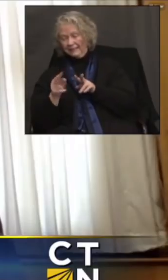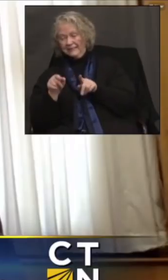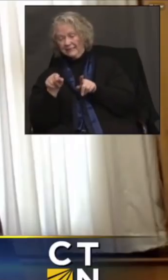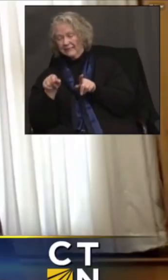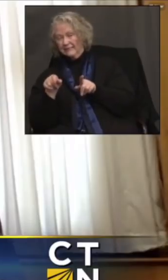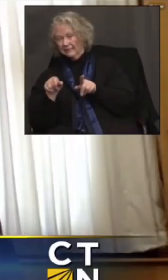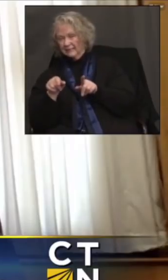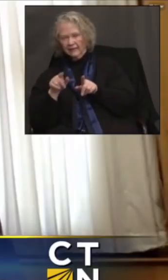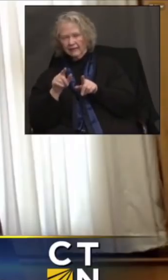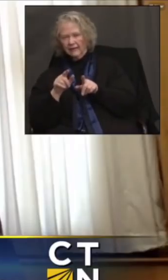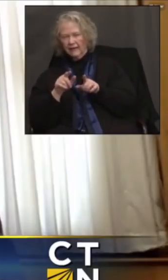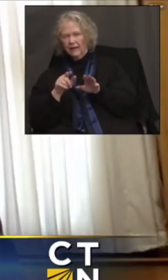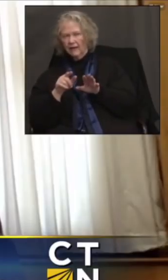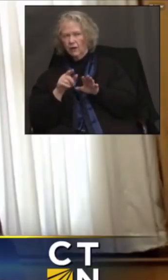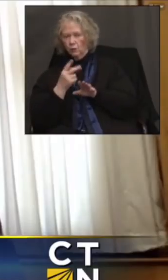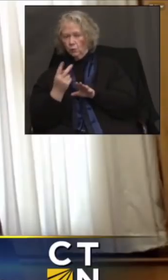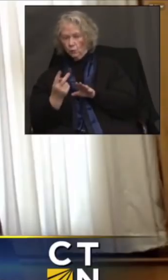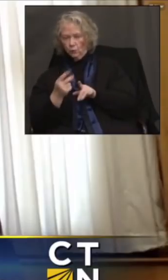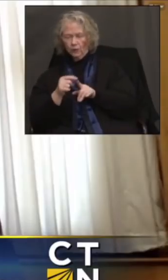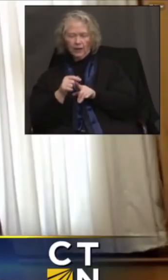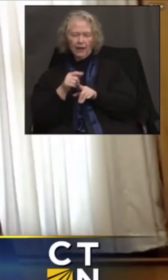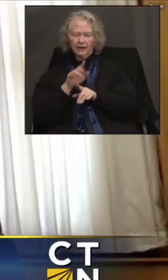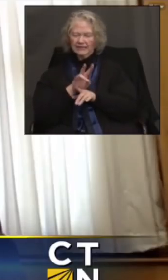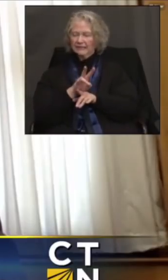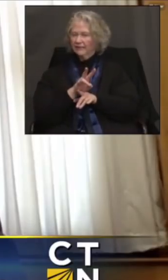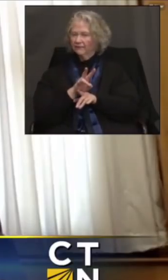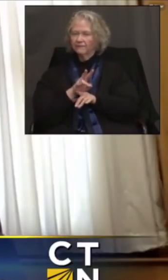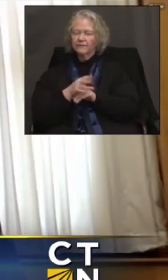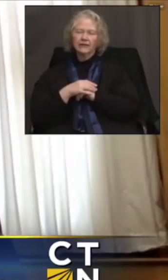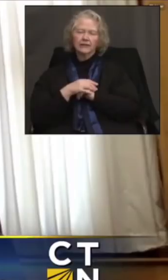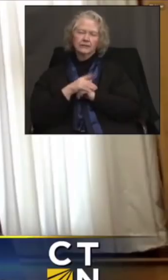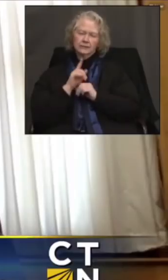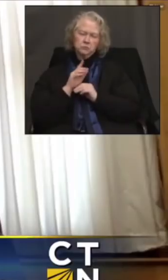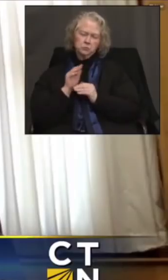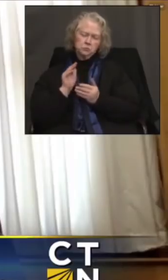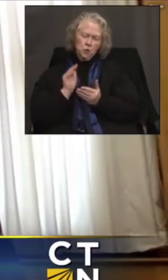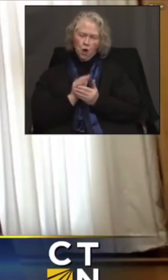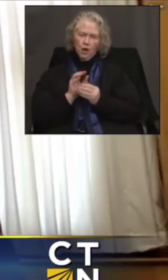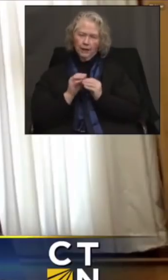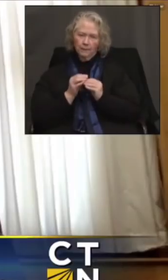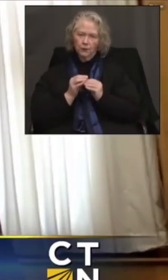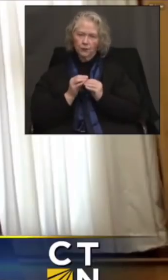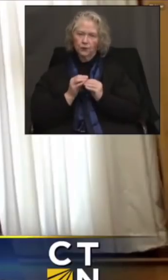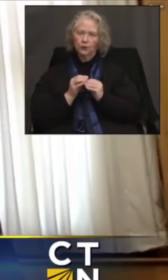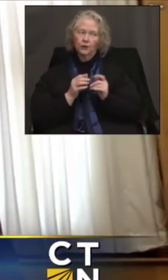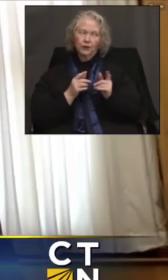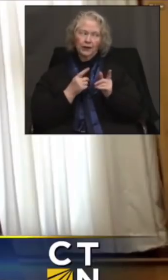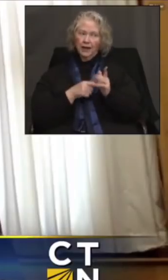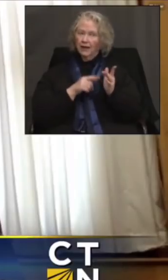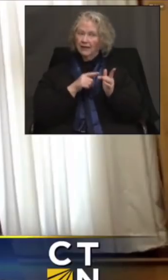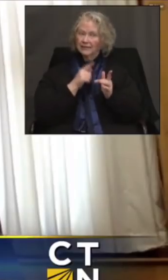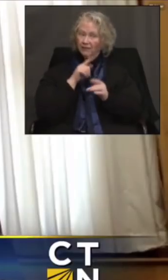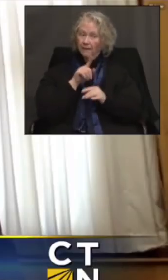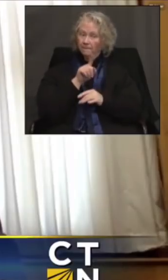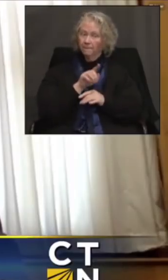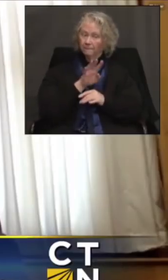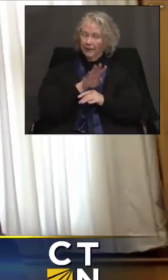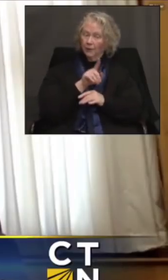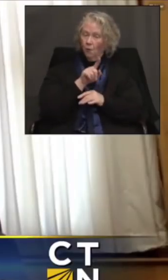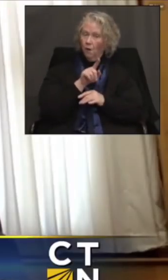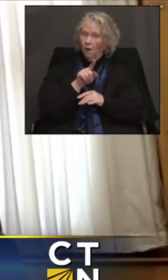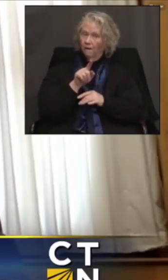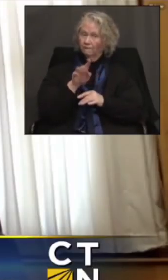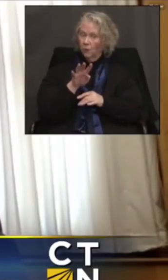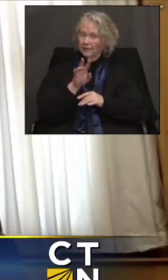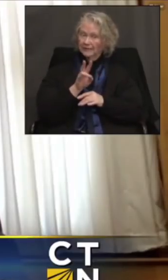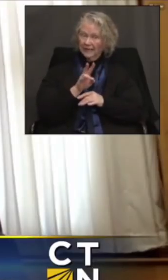B1427 and 7 of the B1429. So it's a very small percentage as compared to what the governor just said. The B117